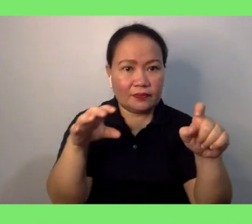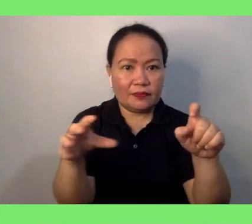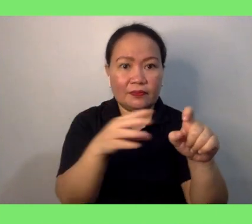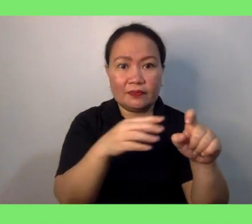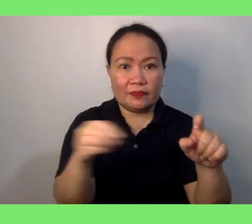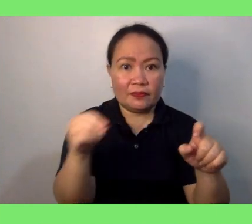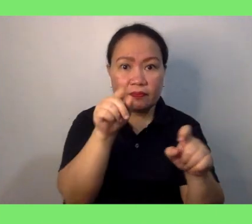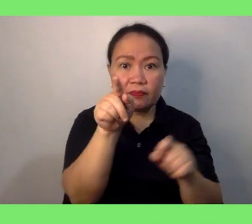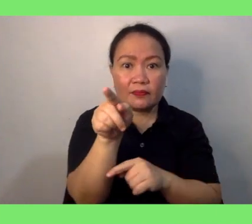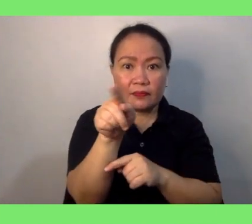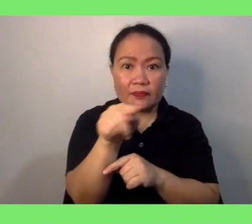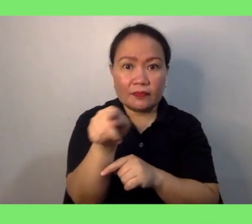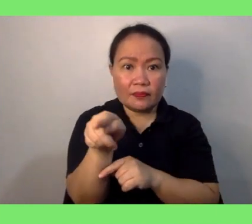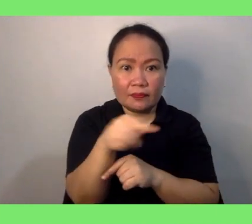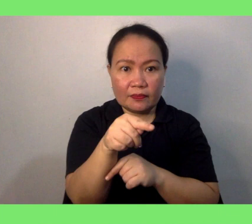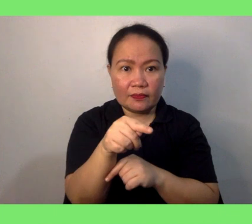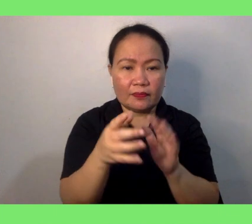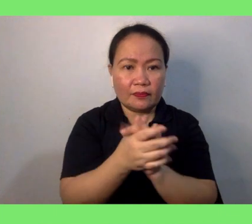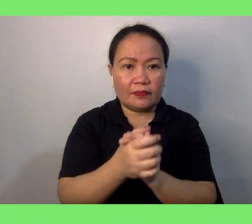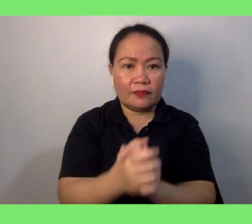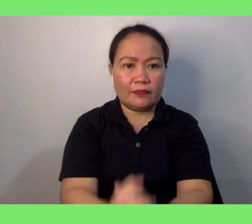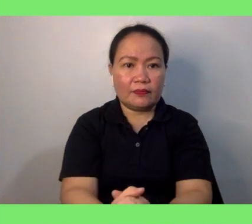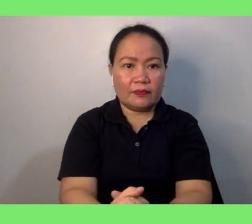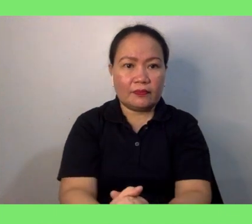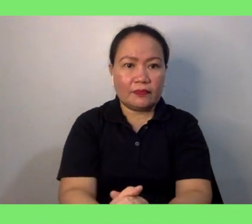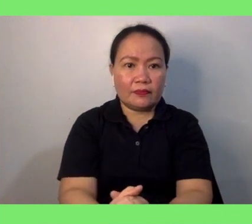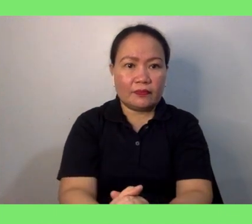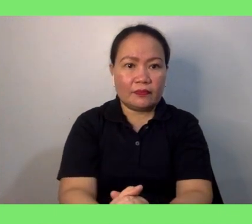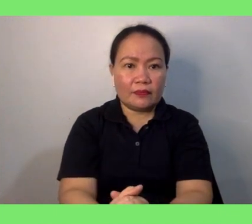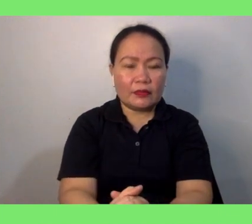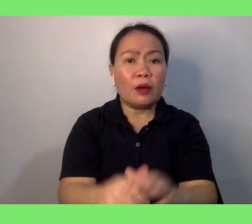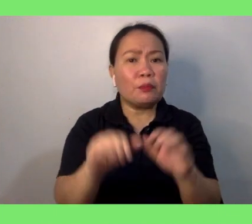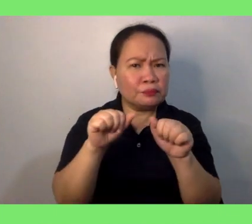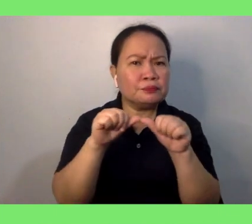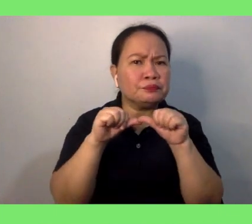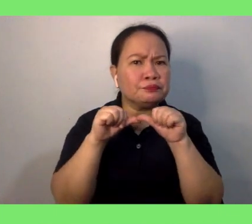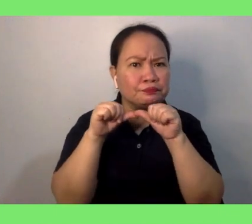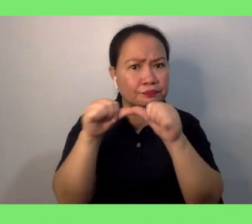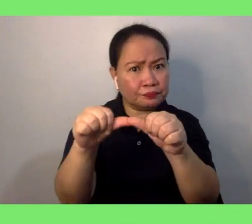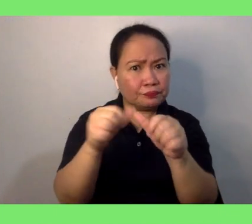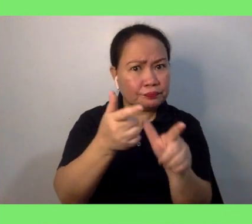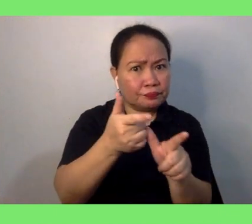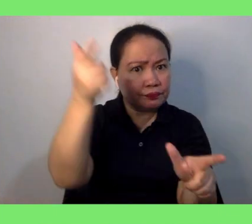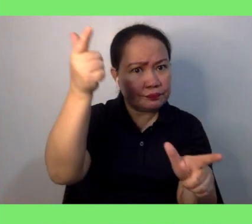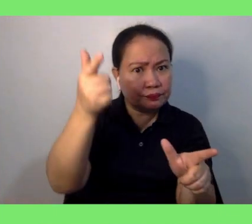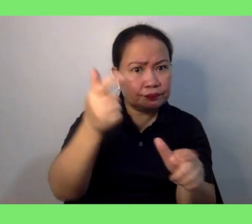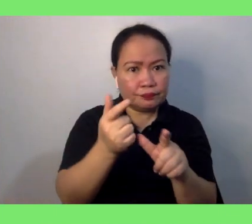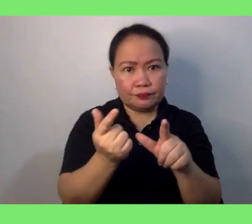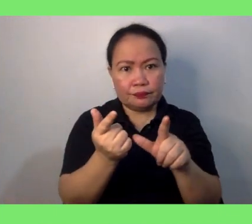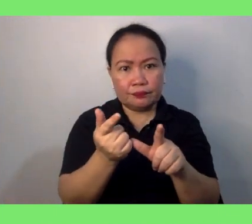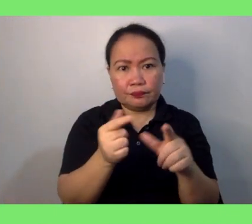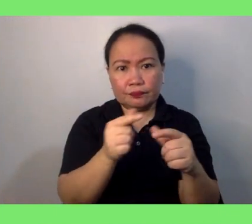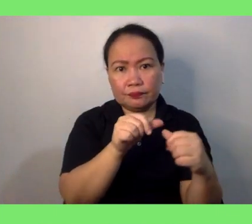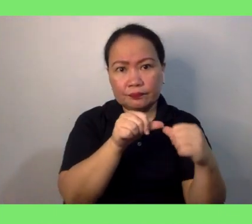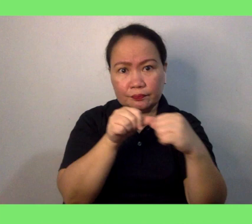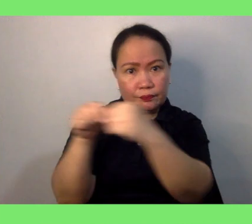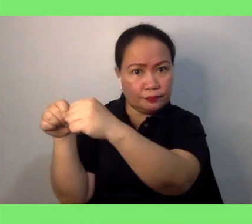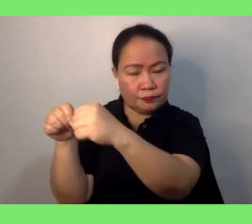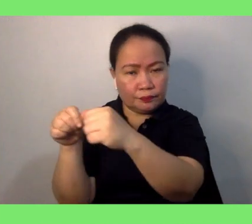X and Z. Okay? So, pwede mo yan i-extend. Okay? Pwede nyo i-extend yung mga lines na yan